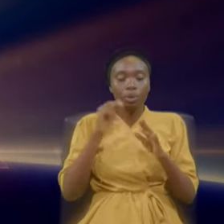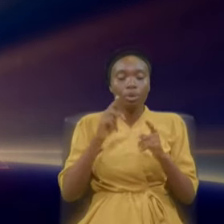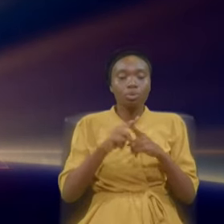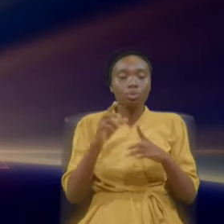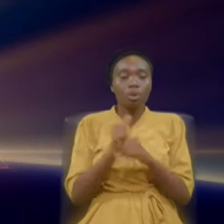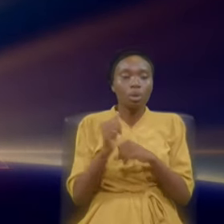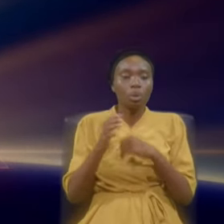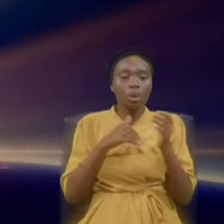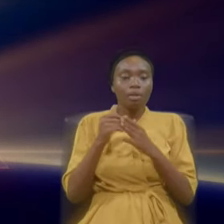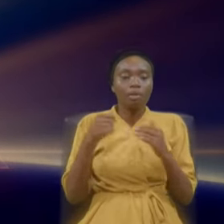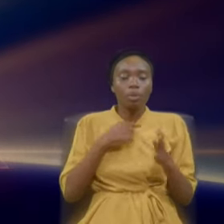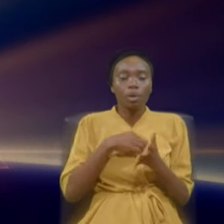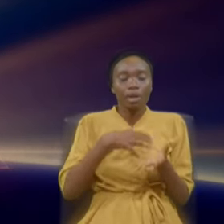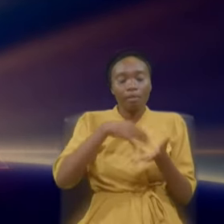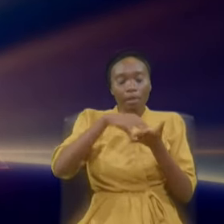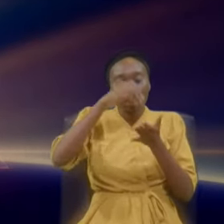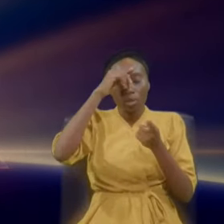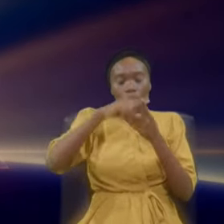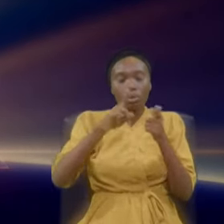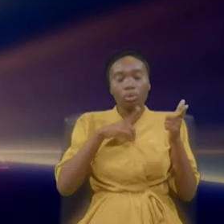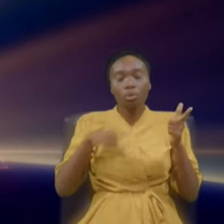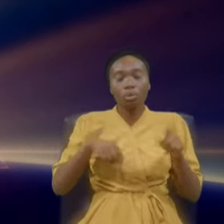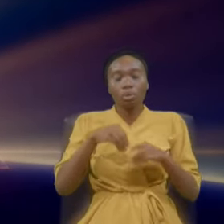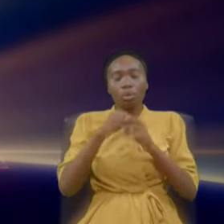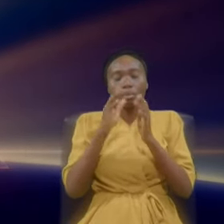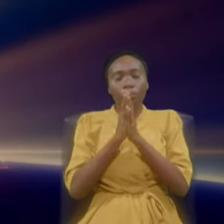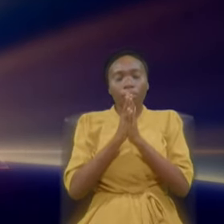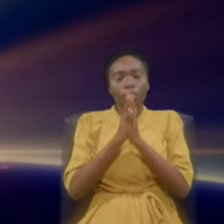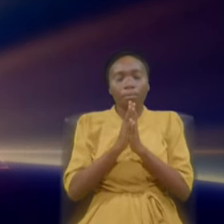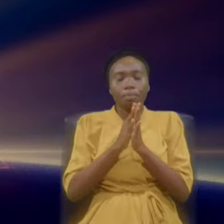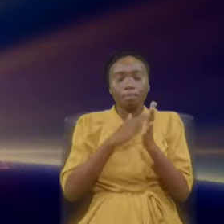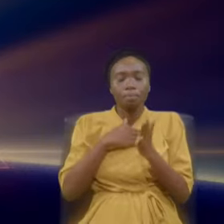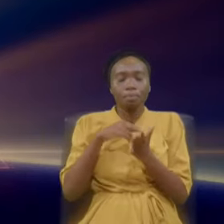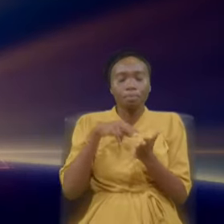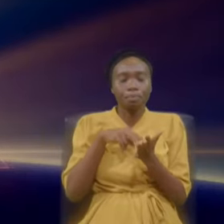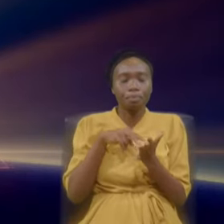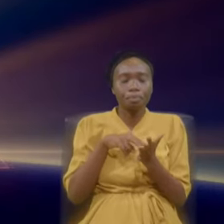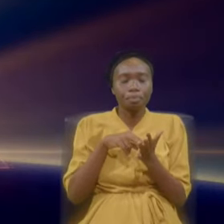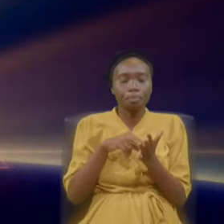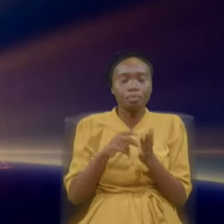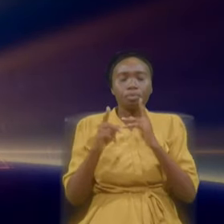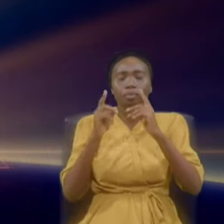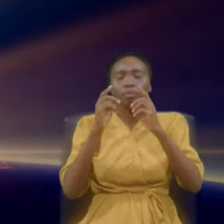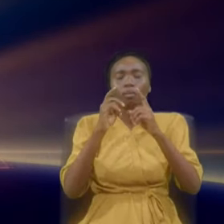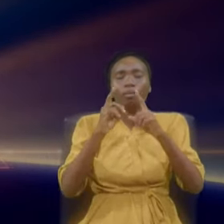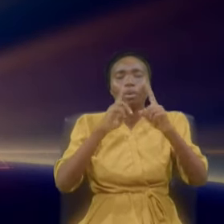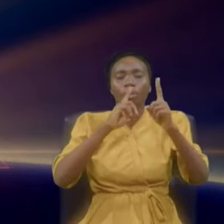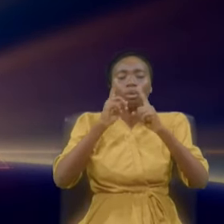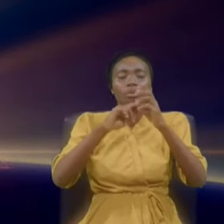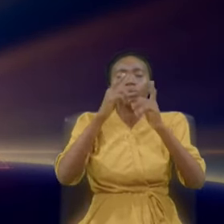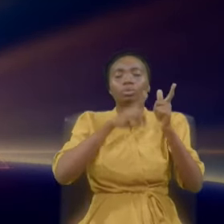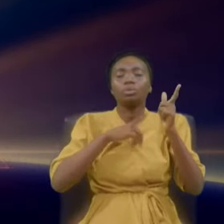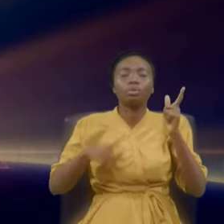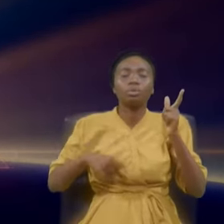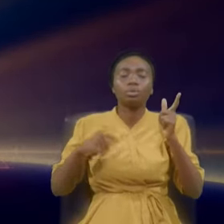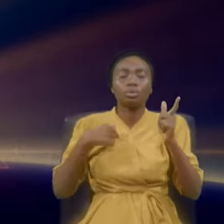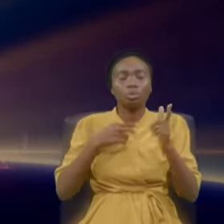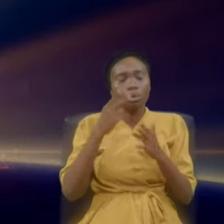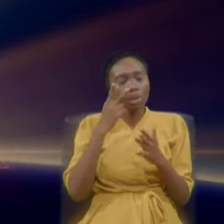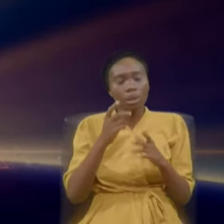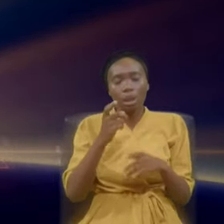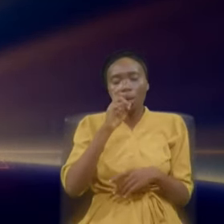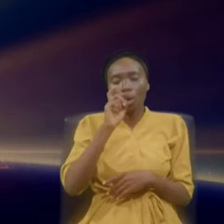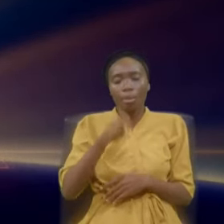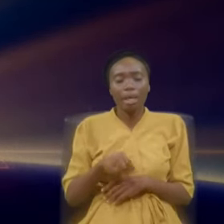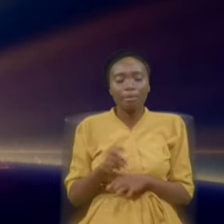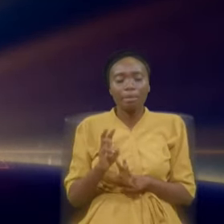take whatever we have learned to the Lord in prayer. Will you all rise up, please? Talk to the Lord in prayer. You've seen a